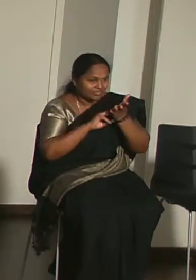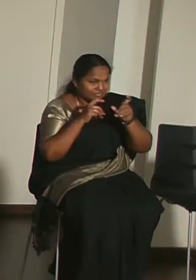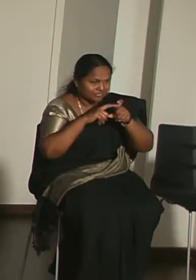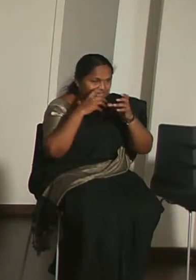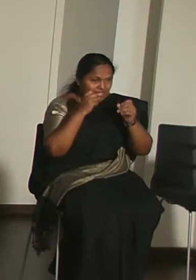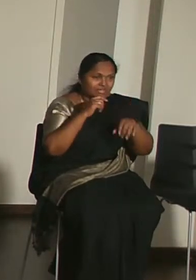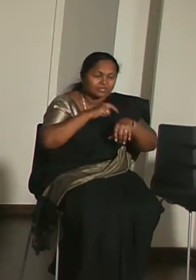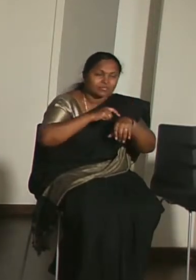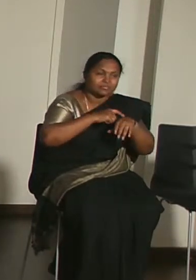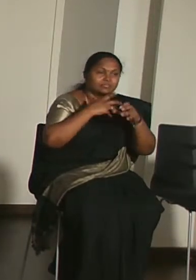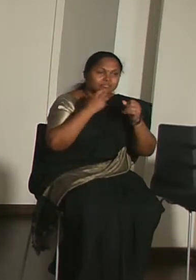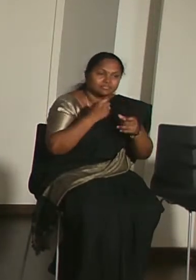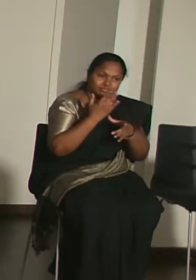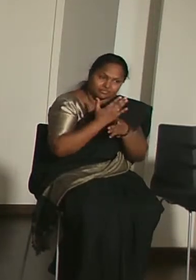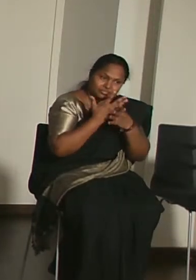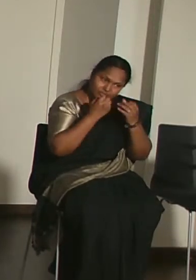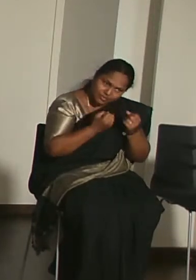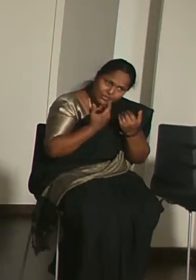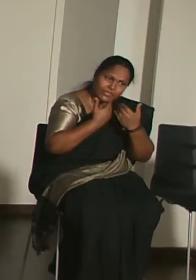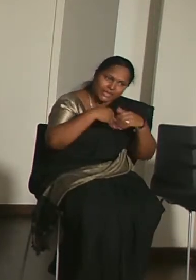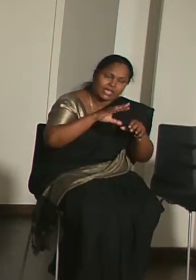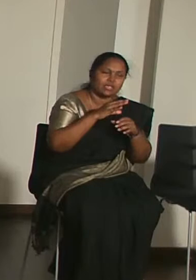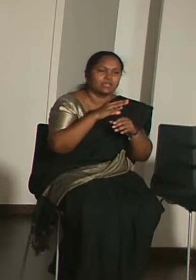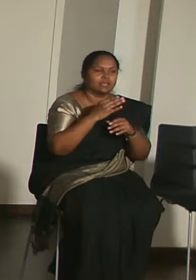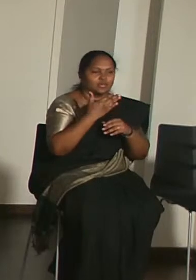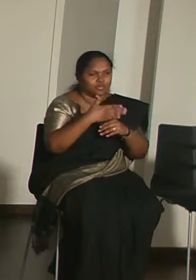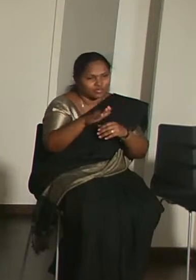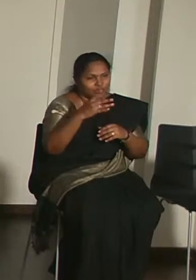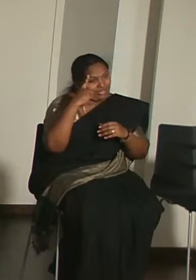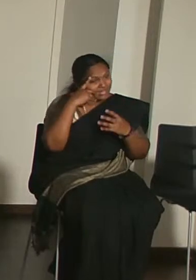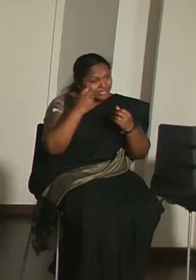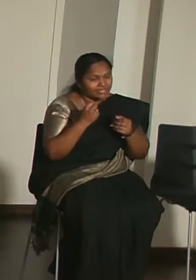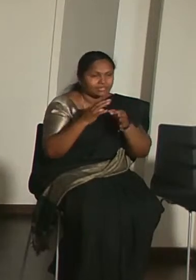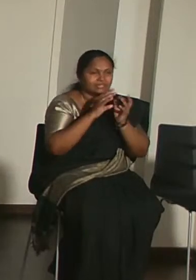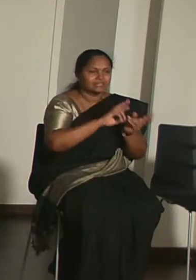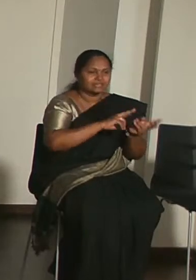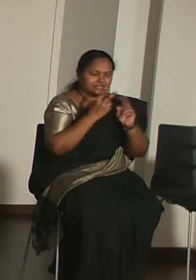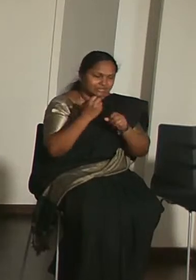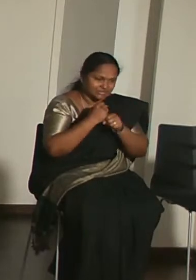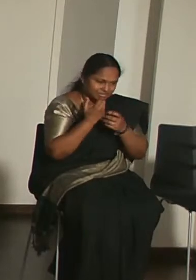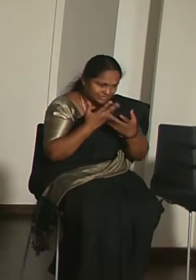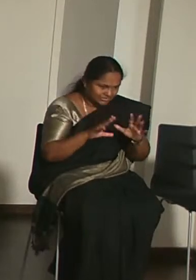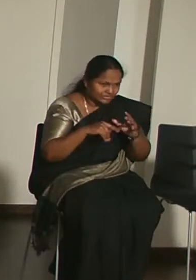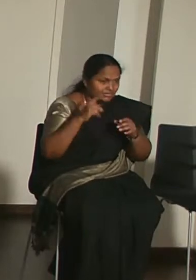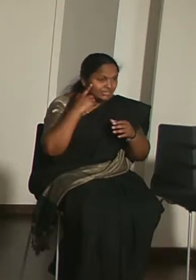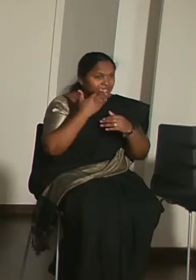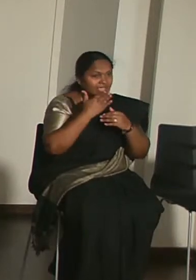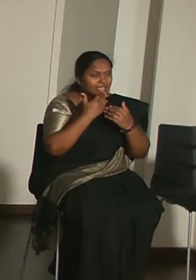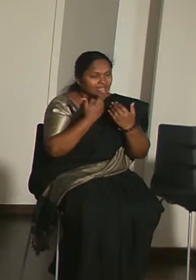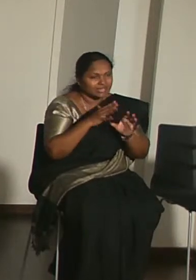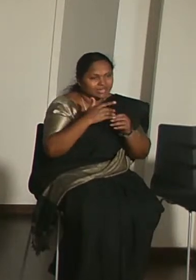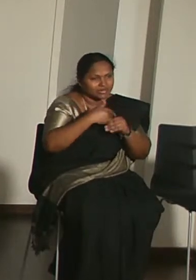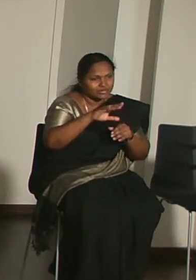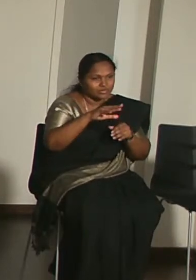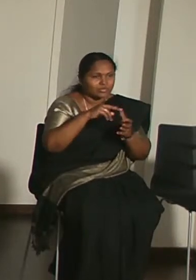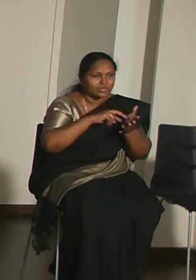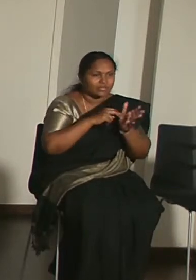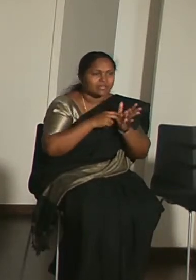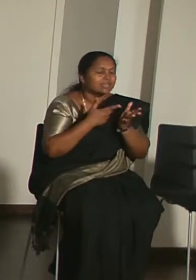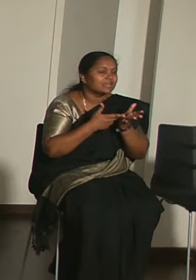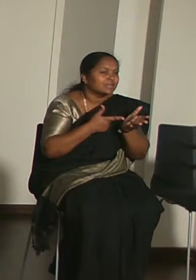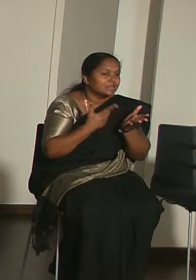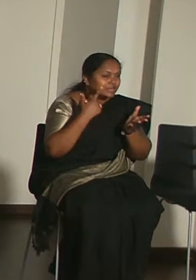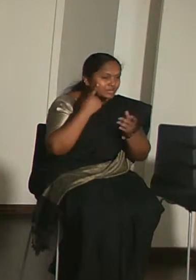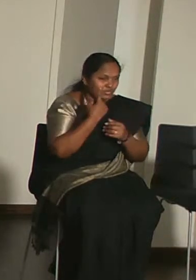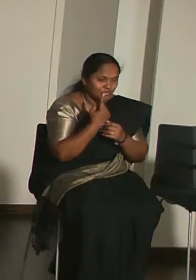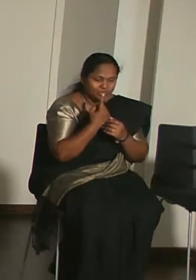time, for that purpose, or letting go as that radical gesture. And even the letting go is not an ahistorical one.